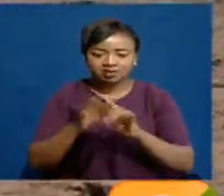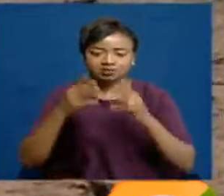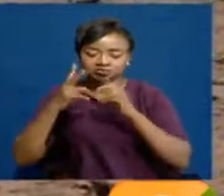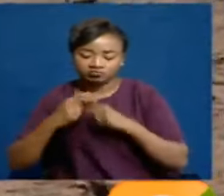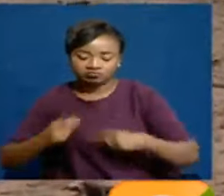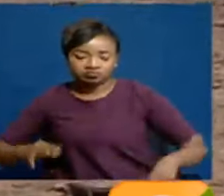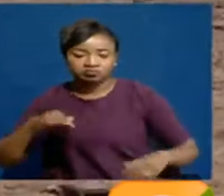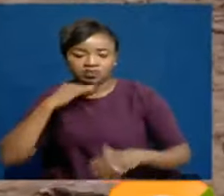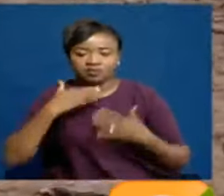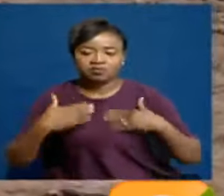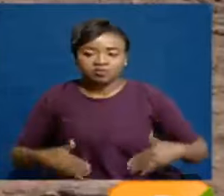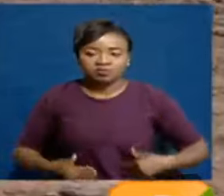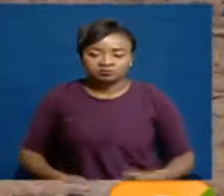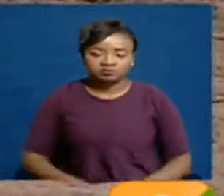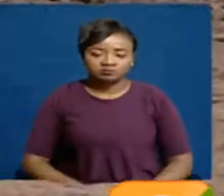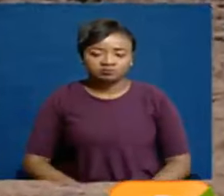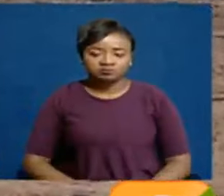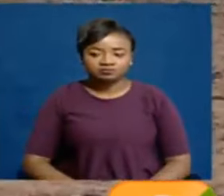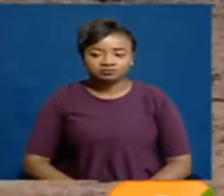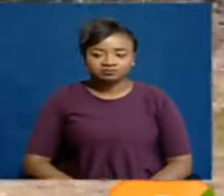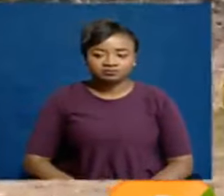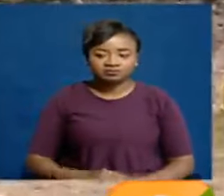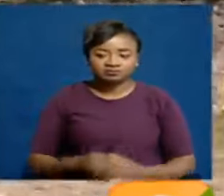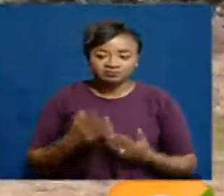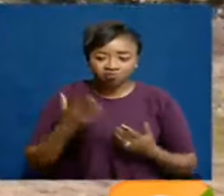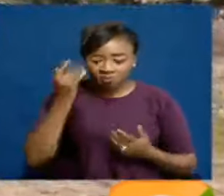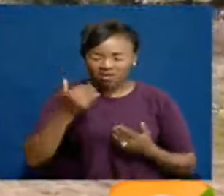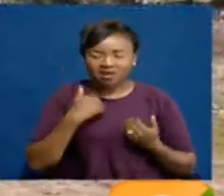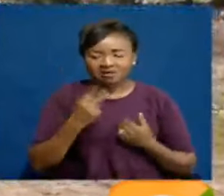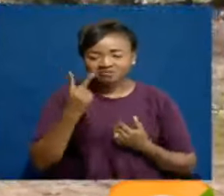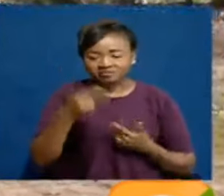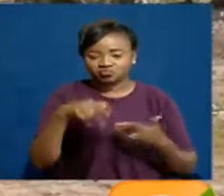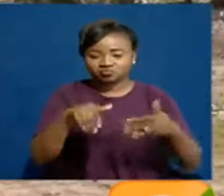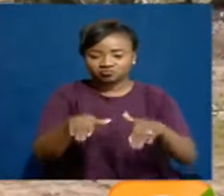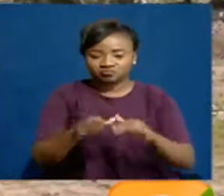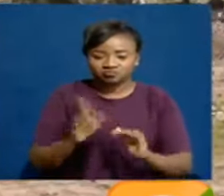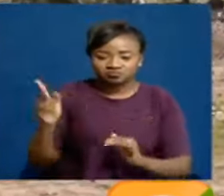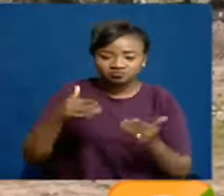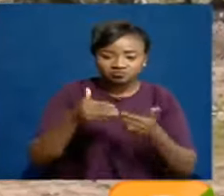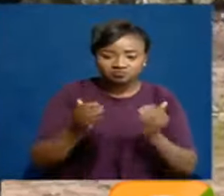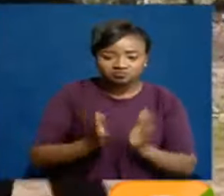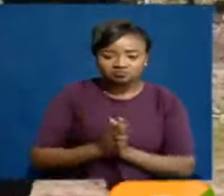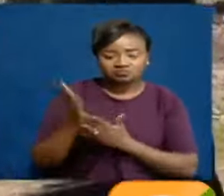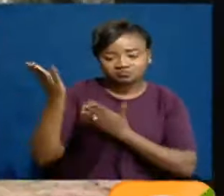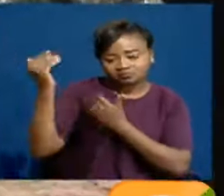examination. Juggling between two funerals, Awuonda's family is hoping that